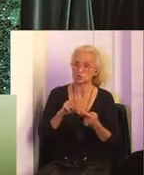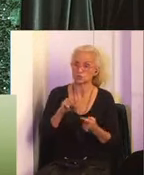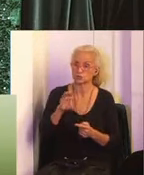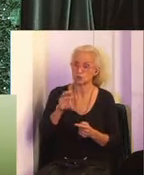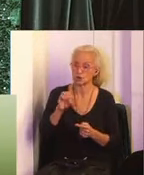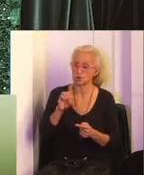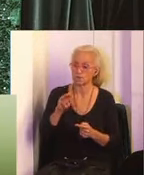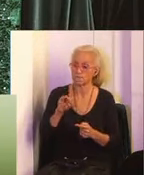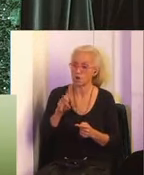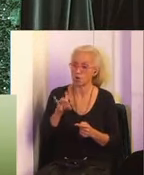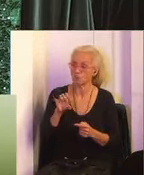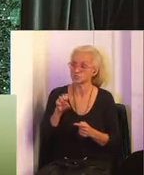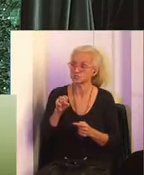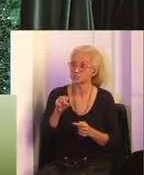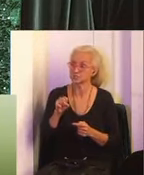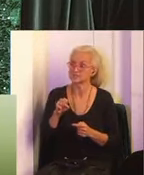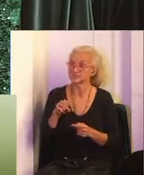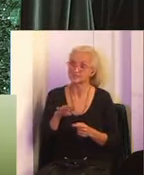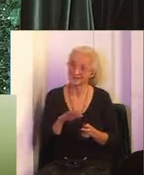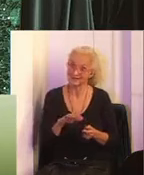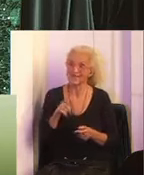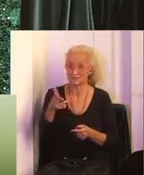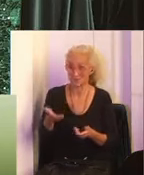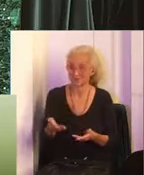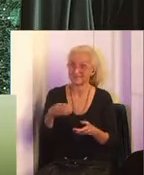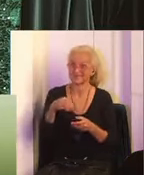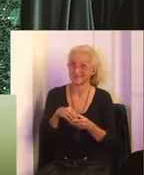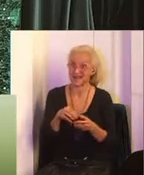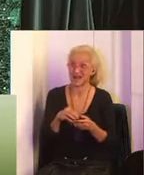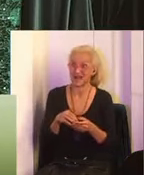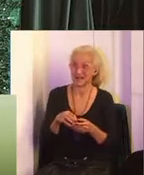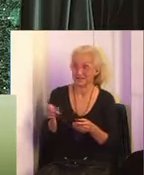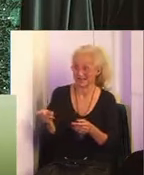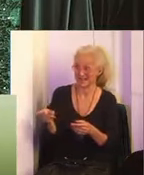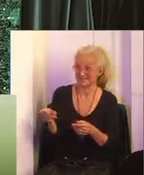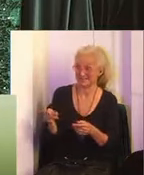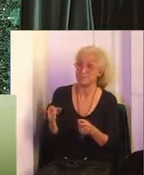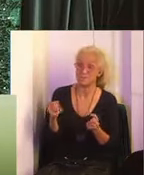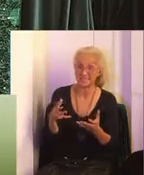lots of used commodes ended up on a very wealthy person's lawn.